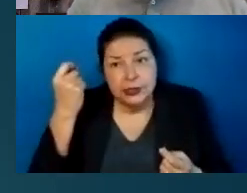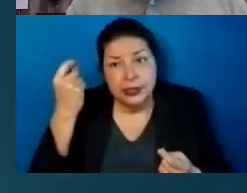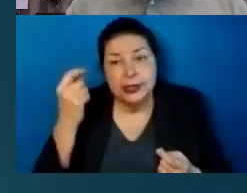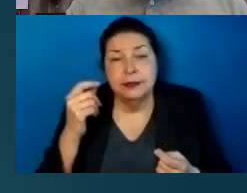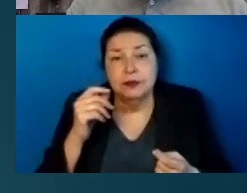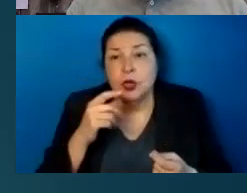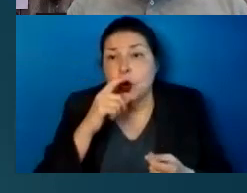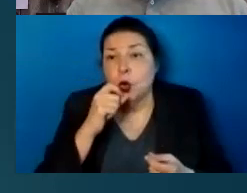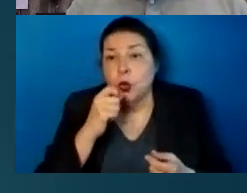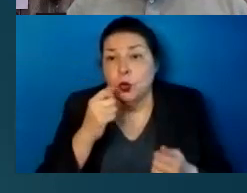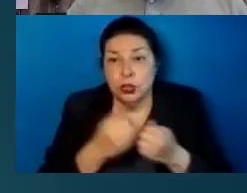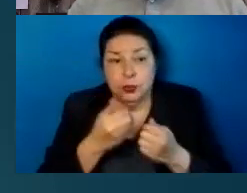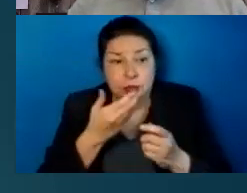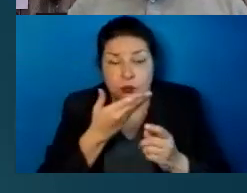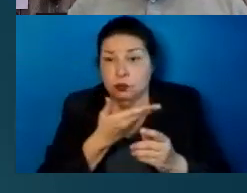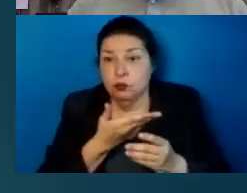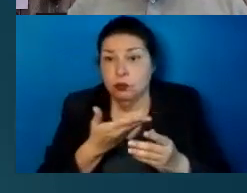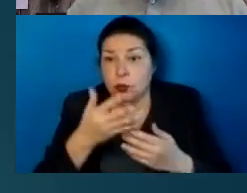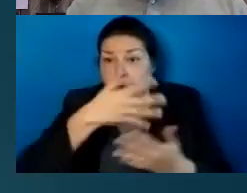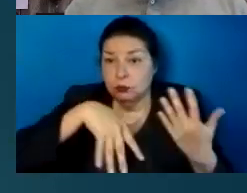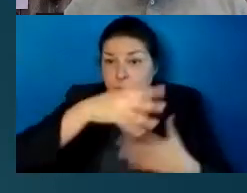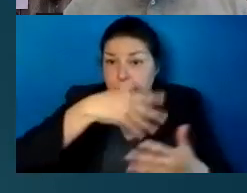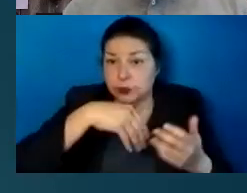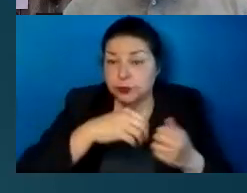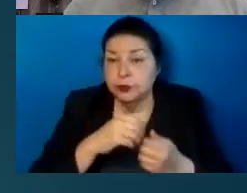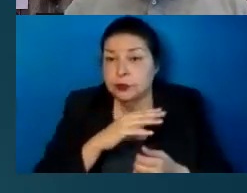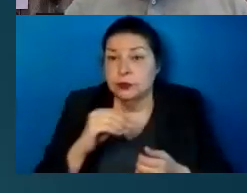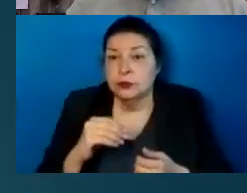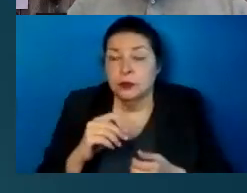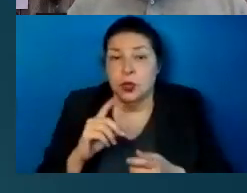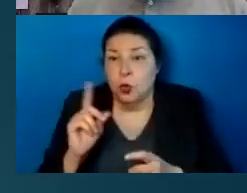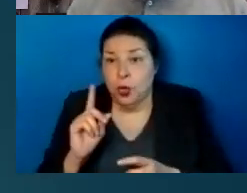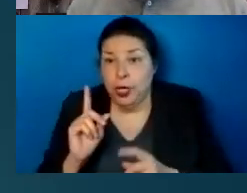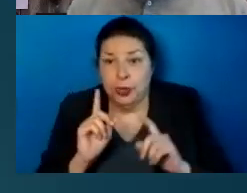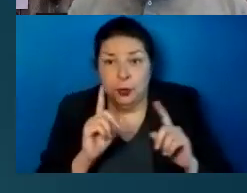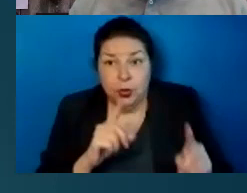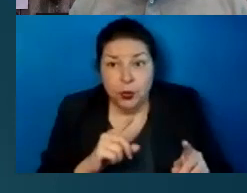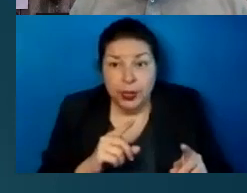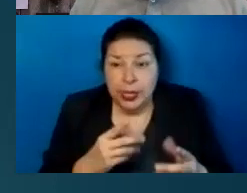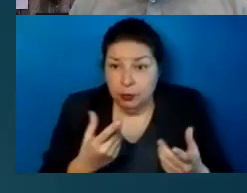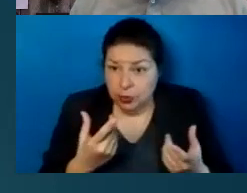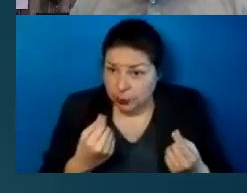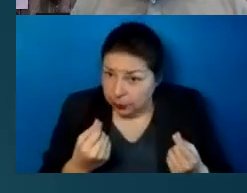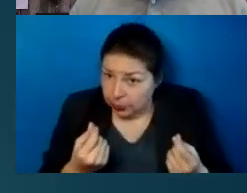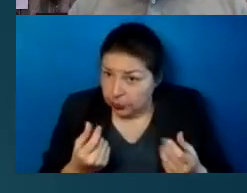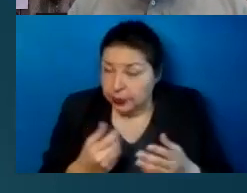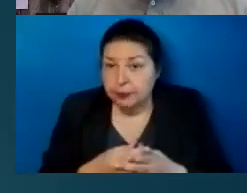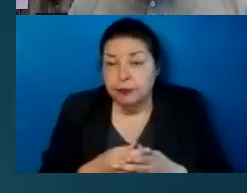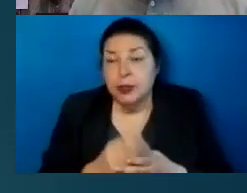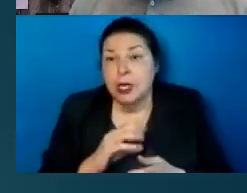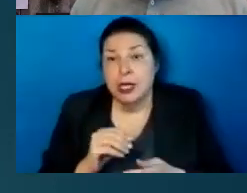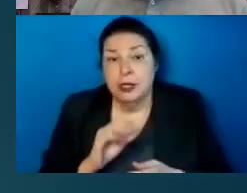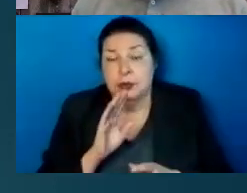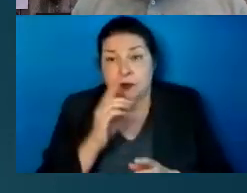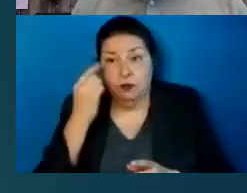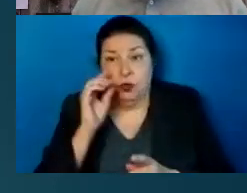who she was with and what they, where they were going and what they'd be up to. And it was for her